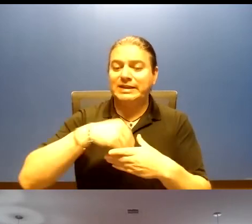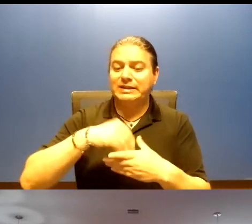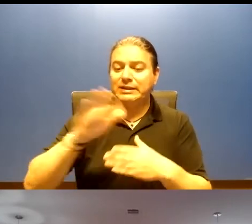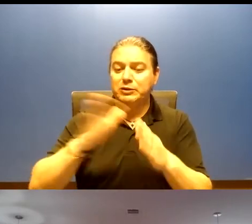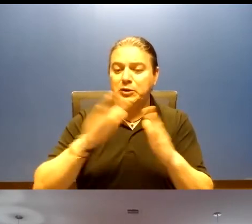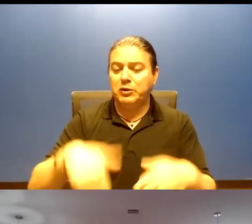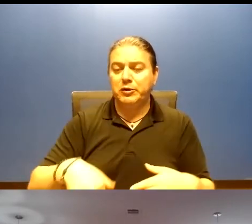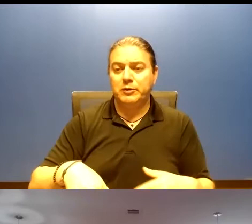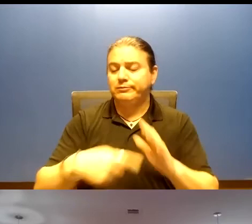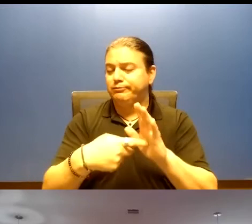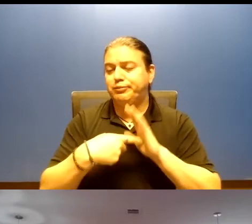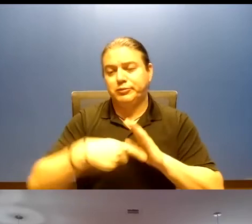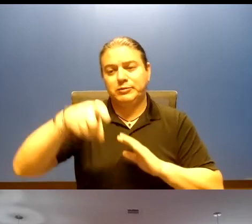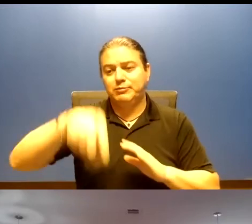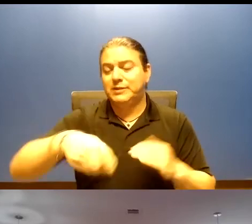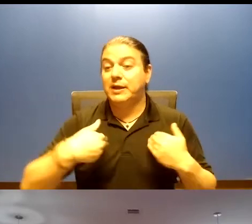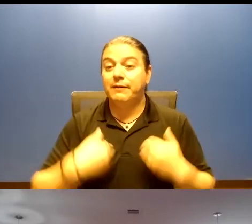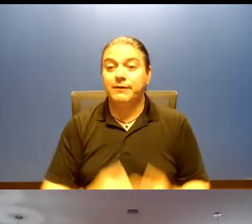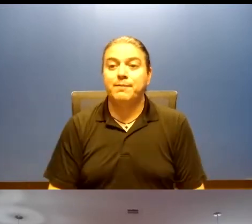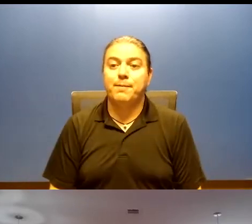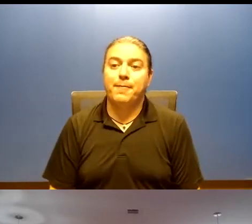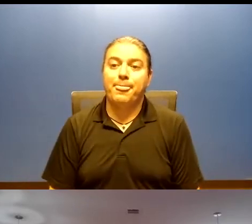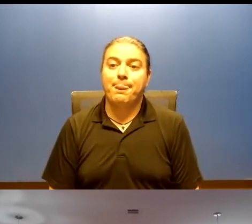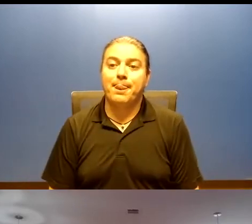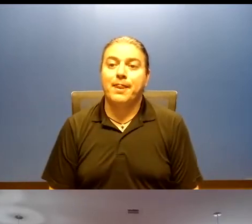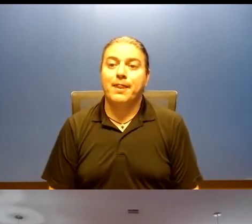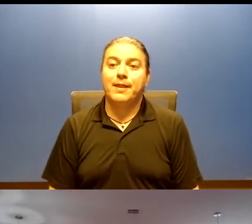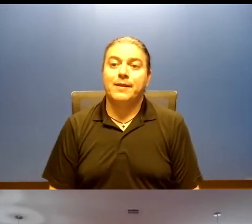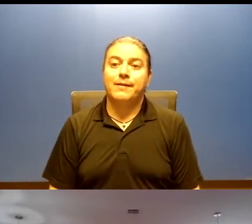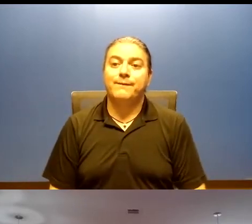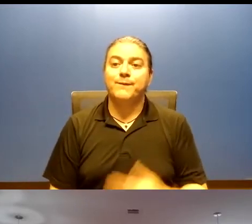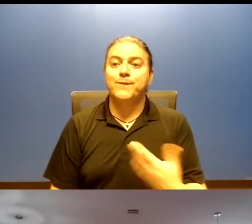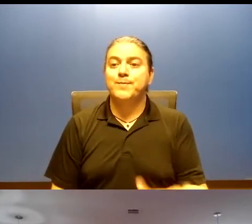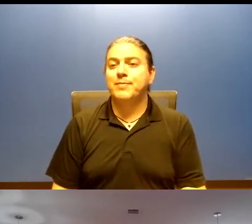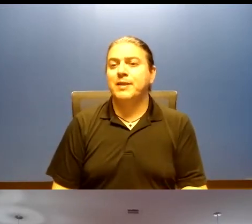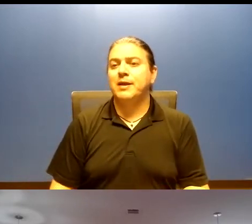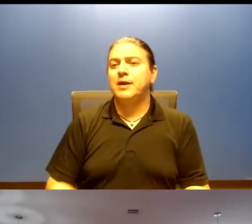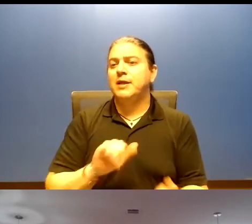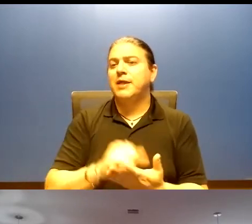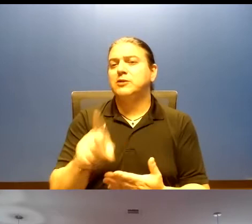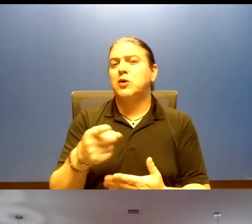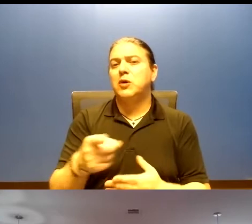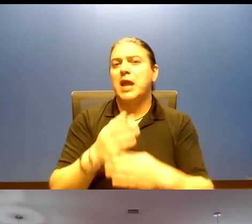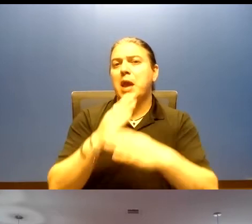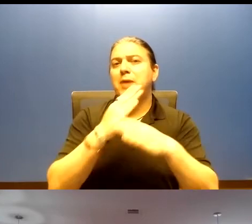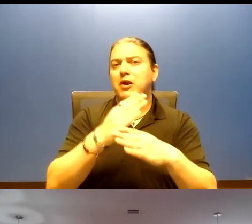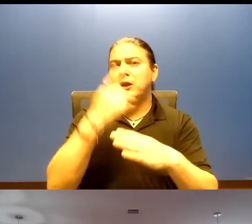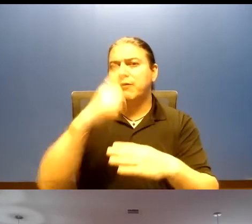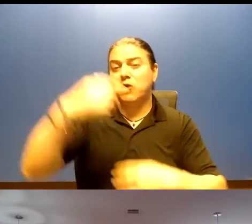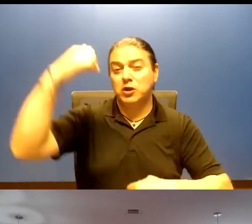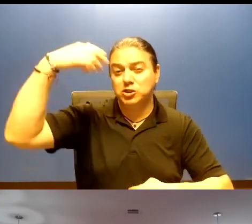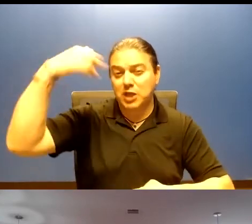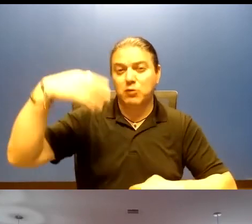absolute necessities for you and your family? Definitely a barrier-free shower. So something that is easy to roll in, his